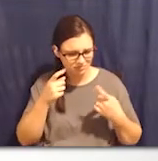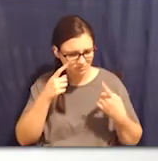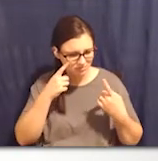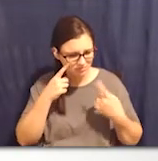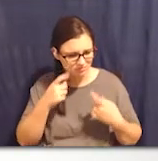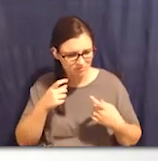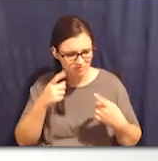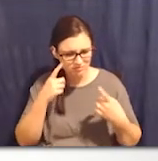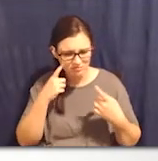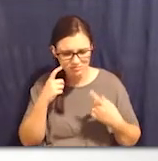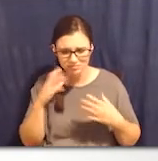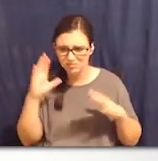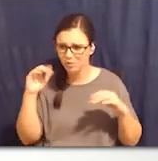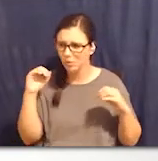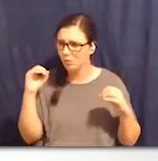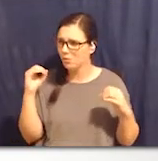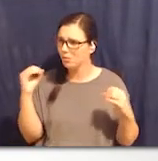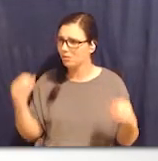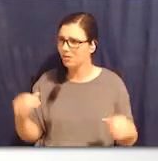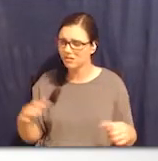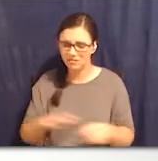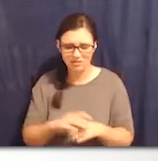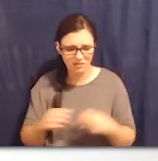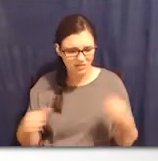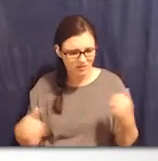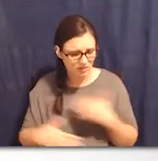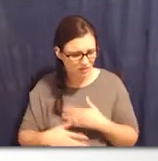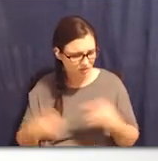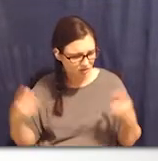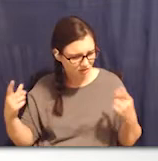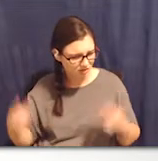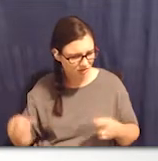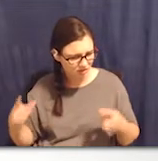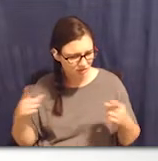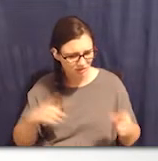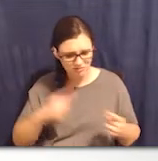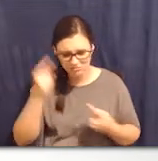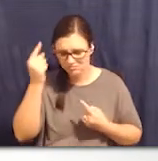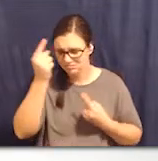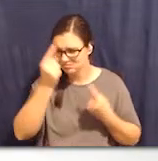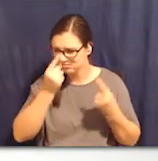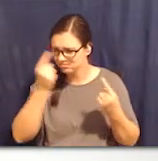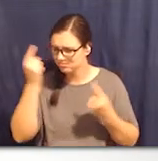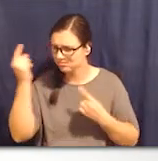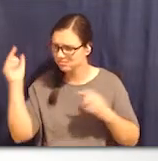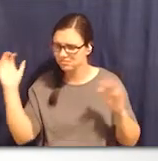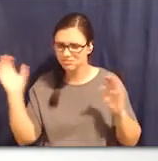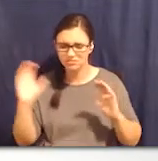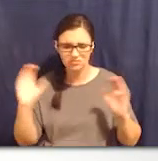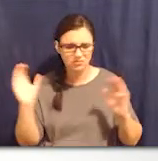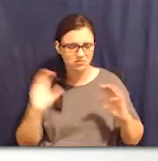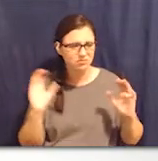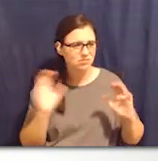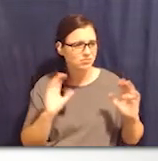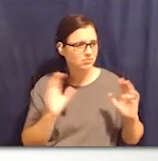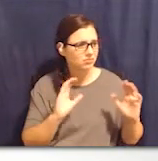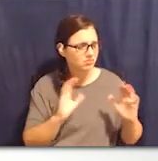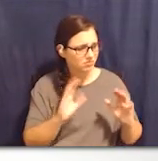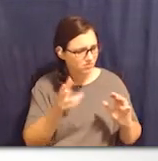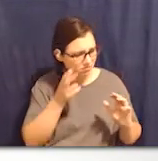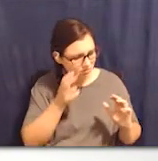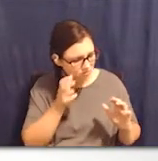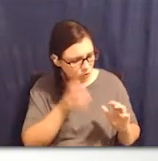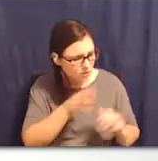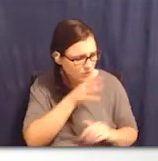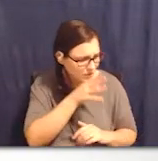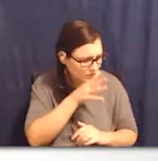Mother's eyes filled with tears, hopeless and full of fears, trying to